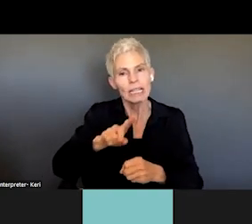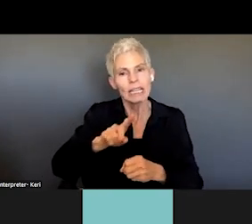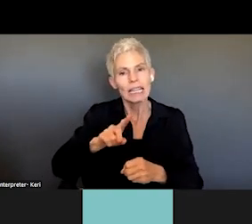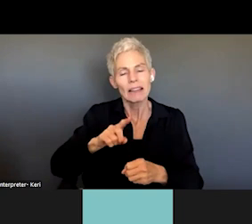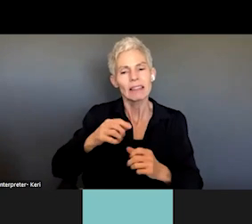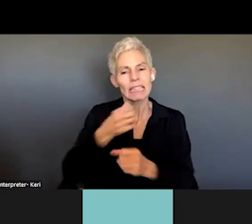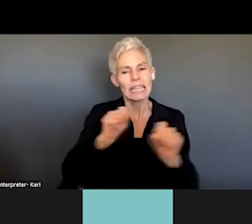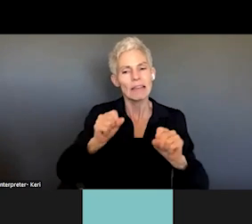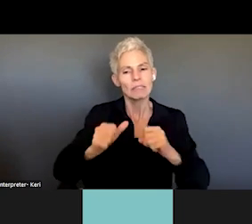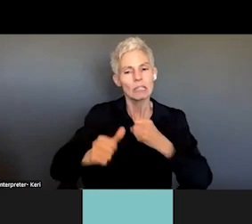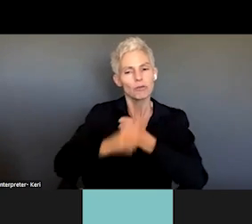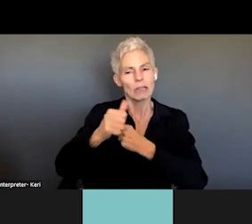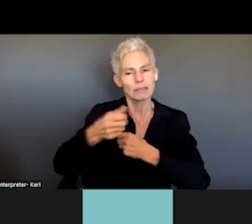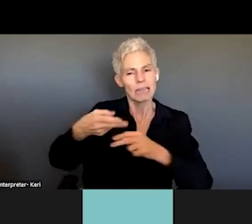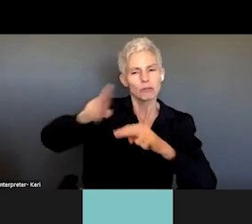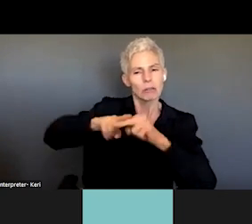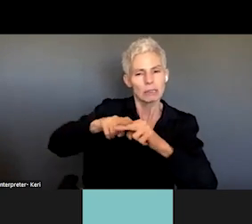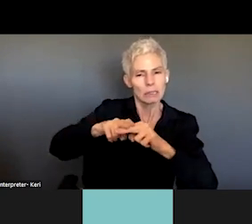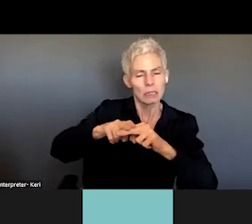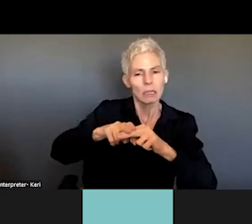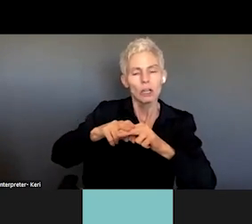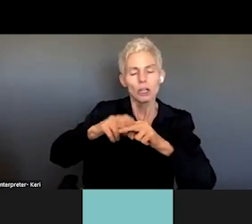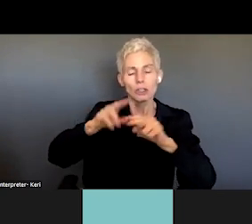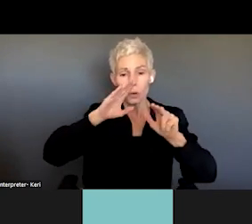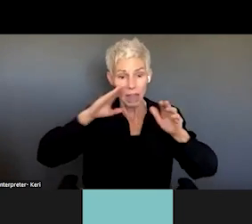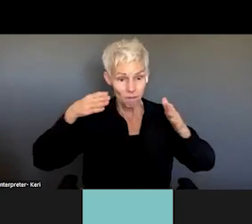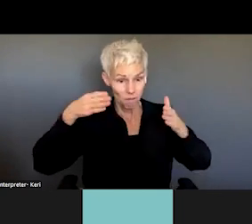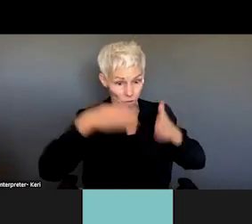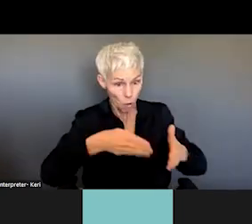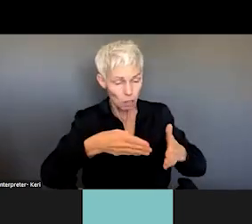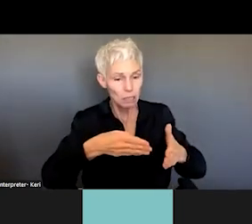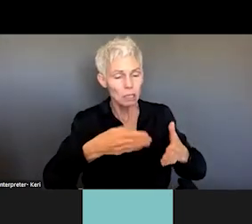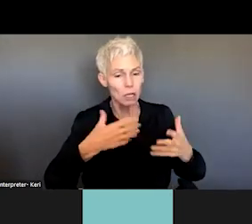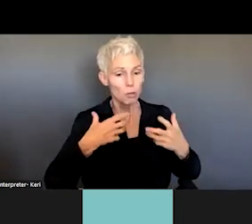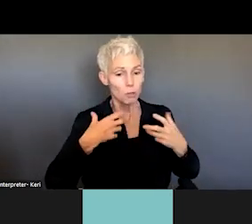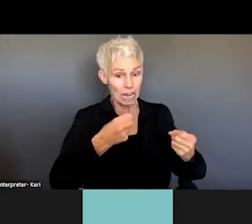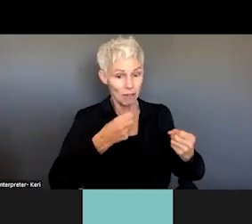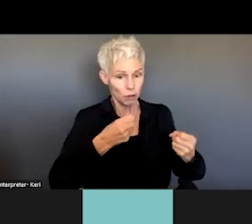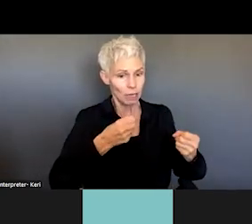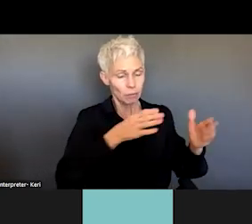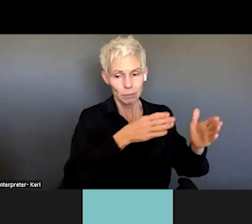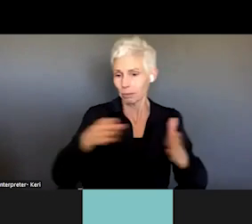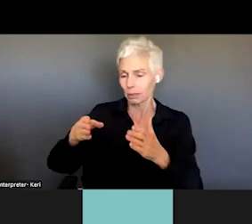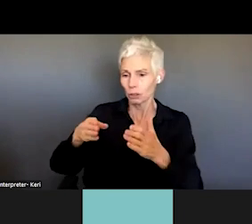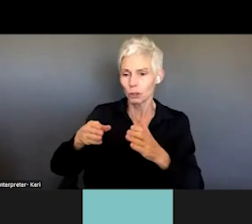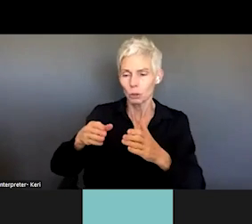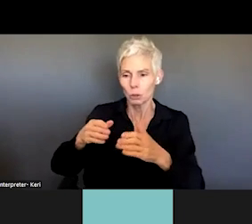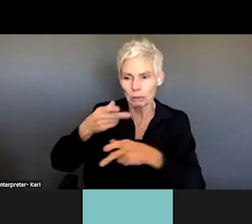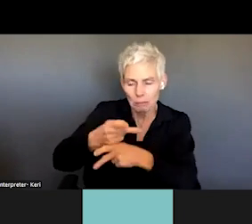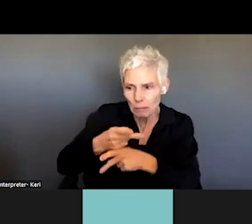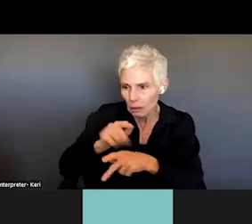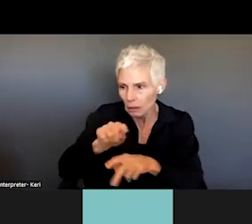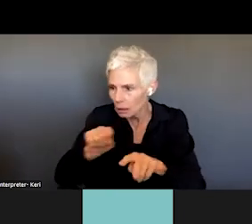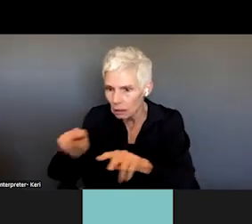risks for everyone. It shifts the focus from recovery to containment, which might be undermining the programs. Because by